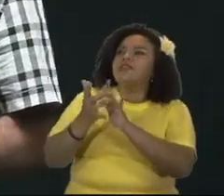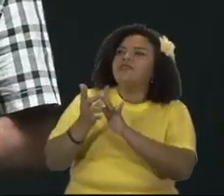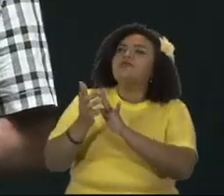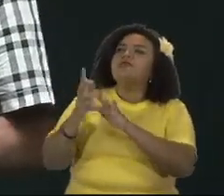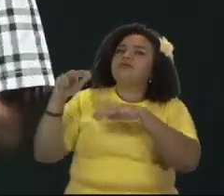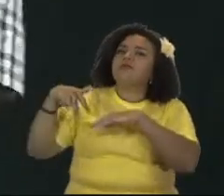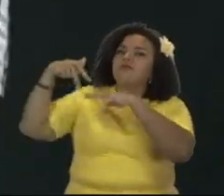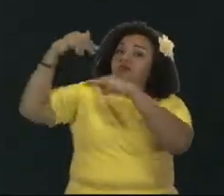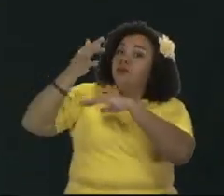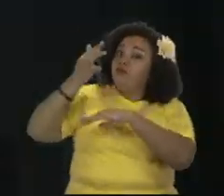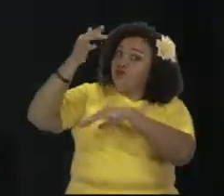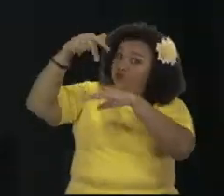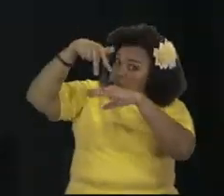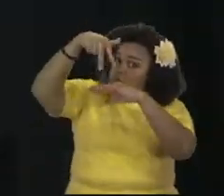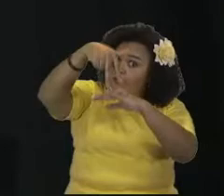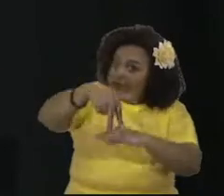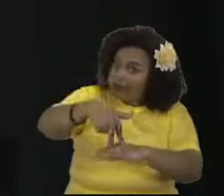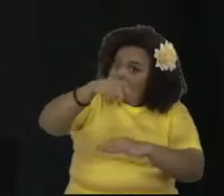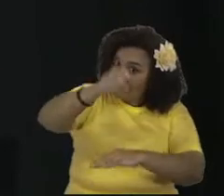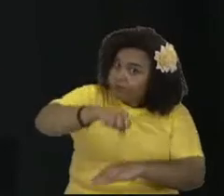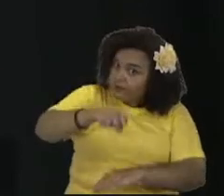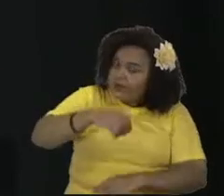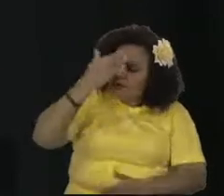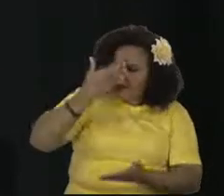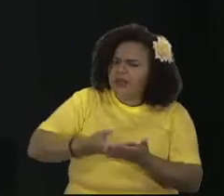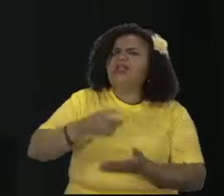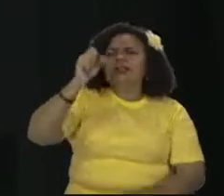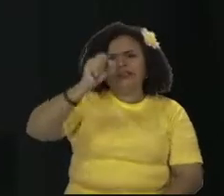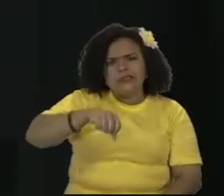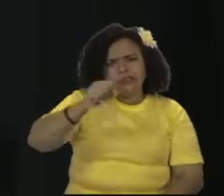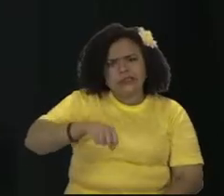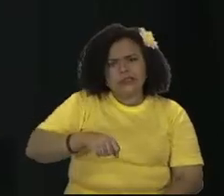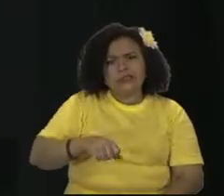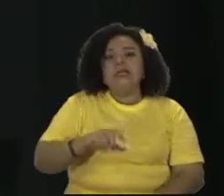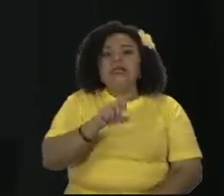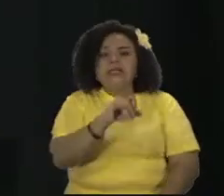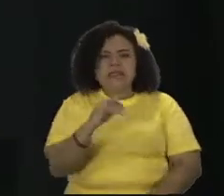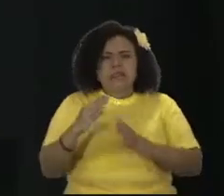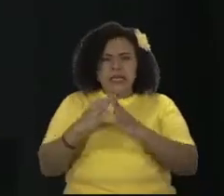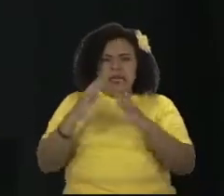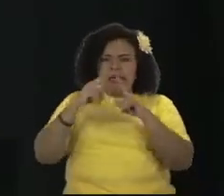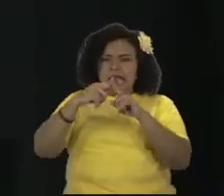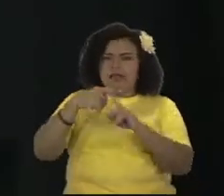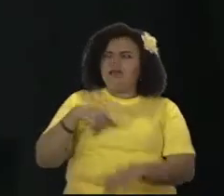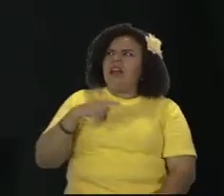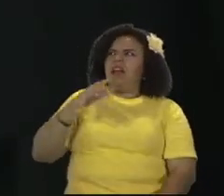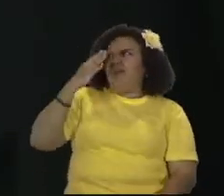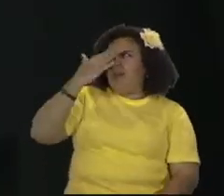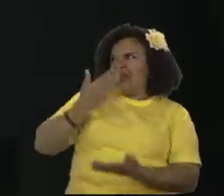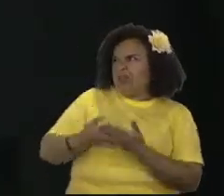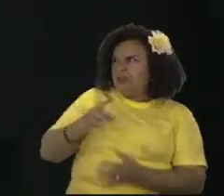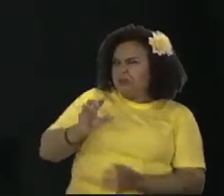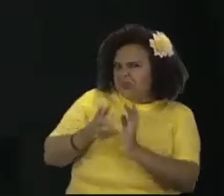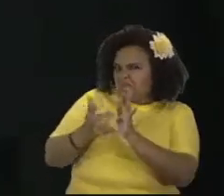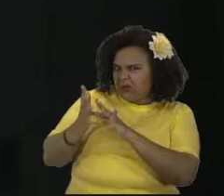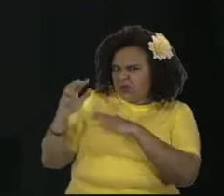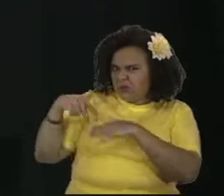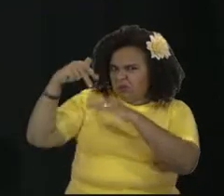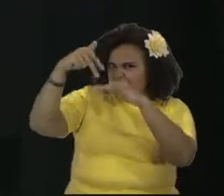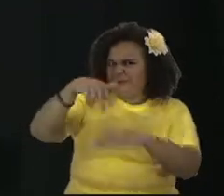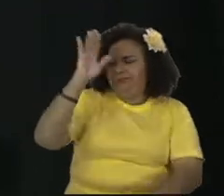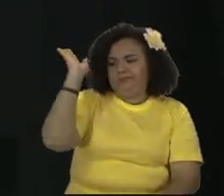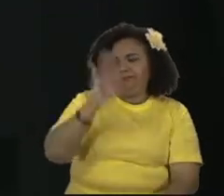You must believe that Jesus is going to come back. That's the part of the DNA of the church. And whoever does not believe is not a